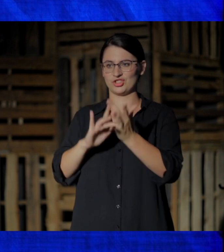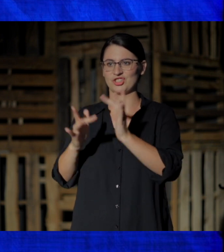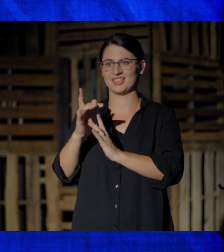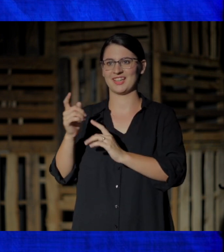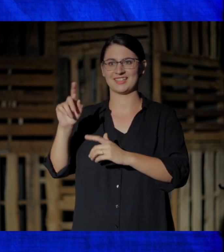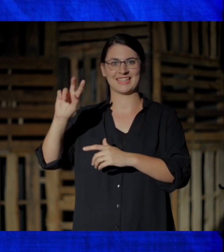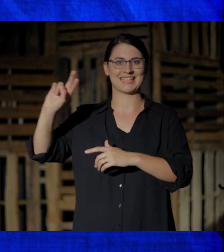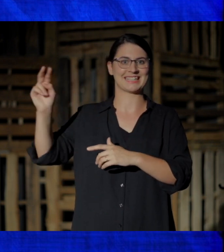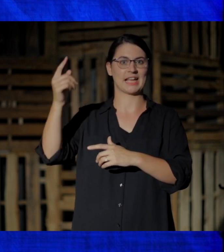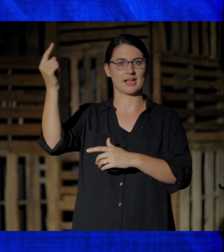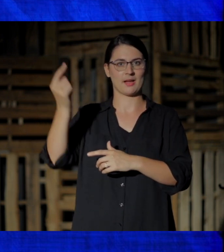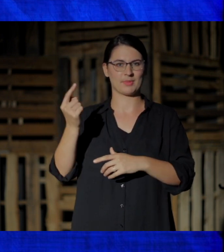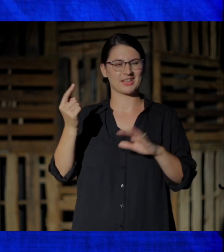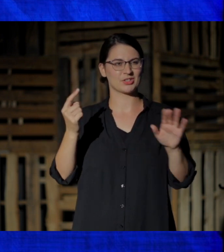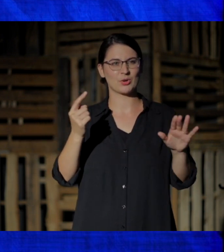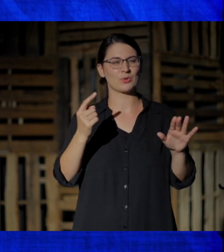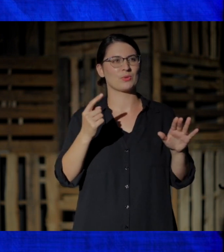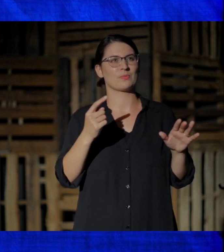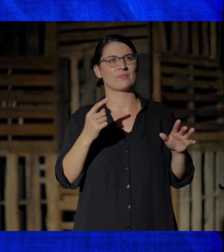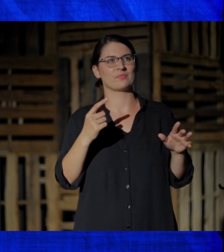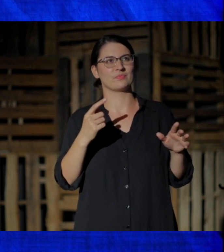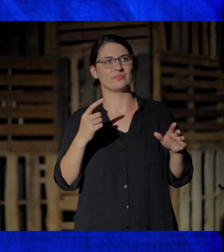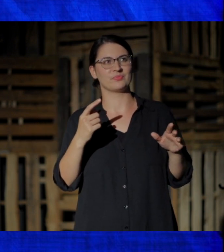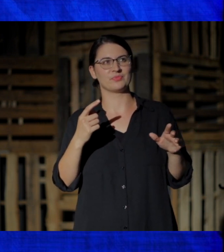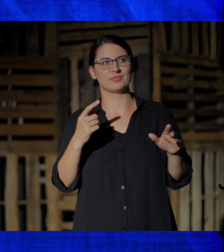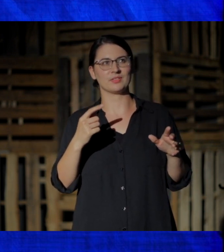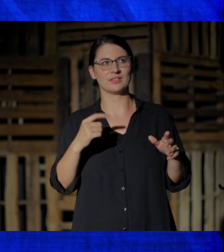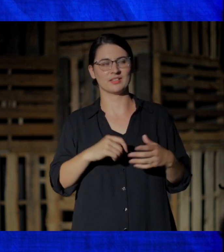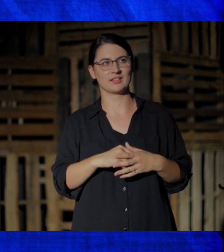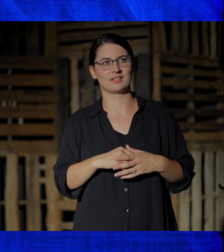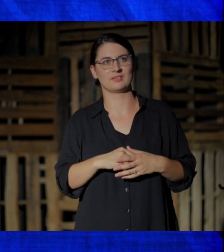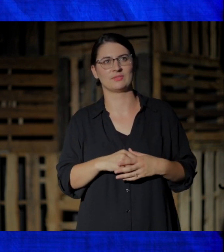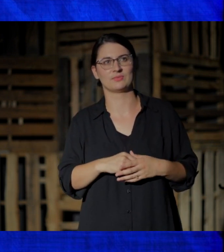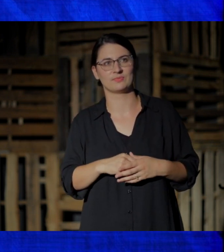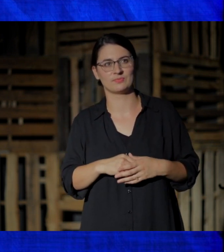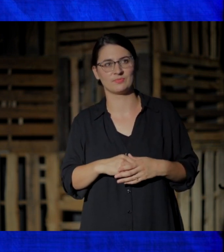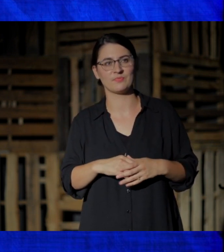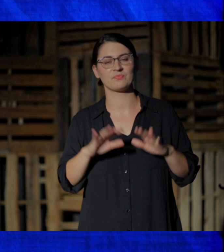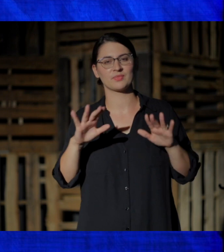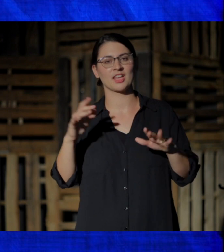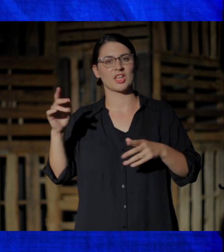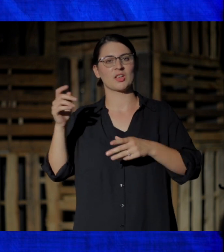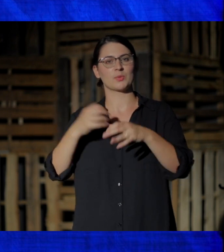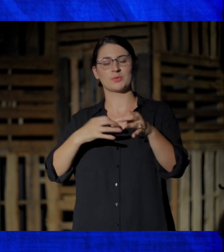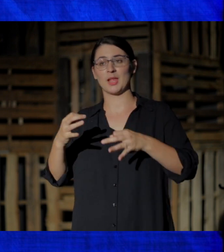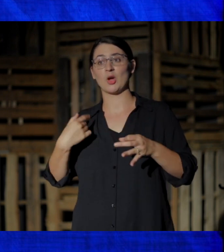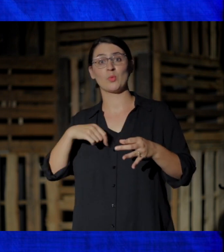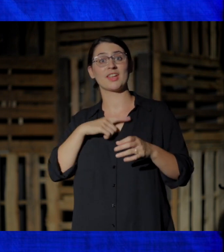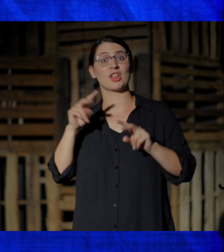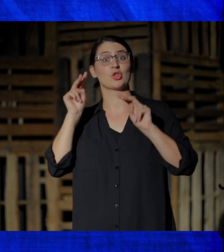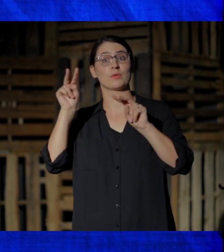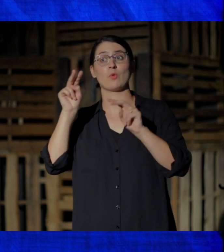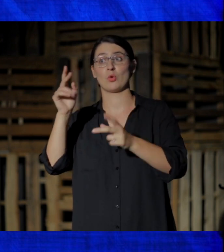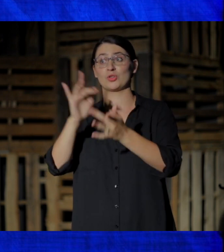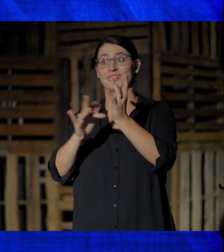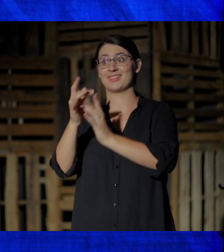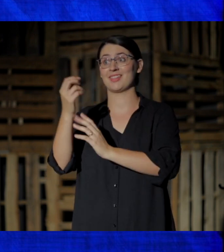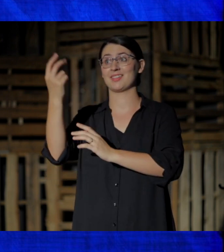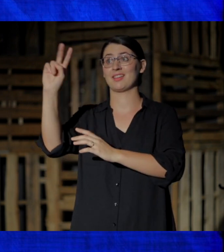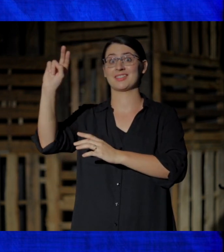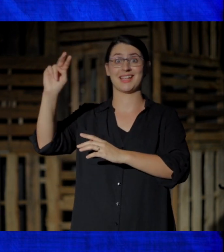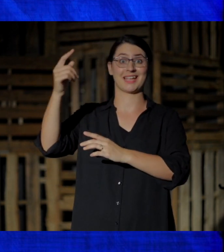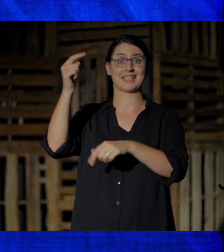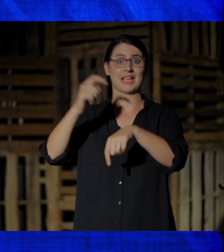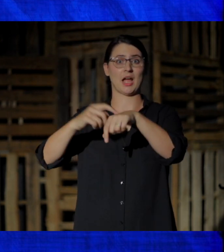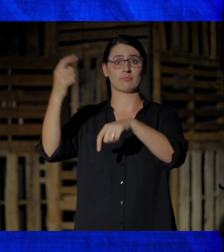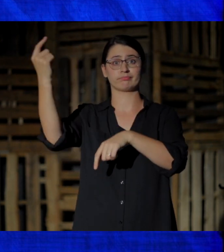when he says we have this to look forward to, when the dead in Christ are going to rise, when we're going to meet him in the air, he is coming. And we are going to